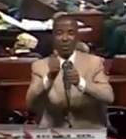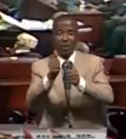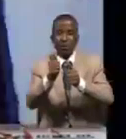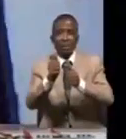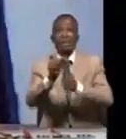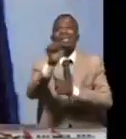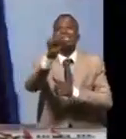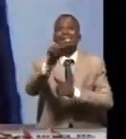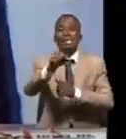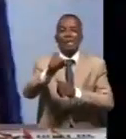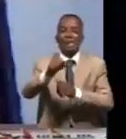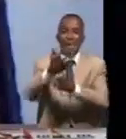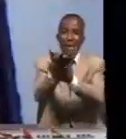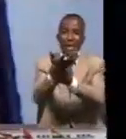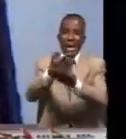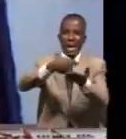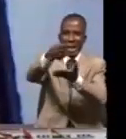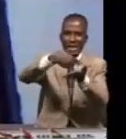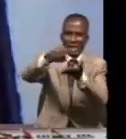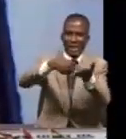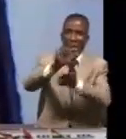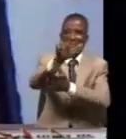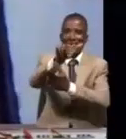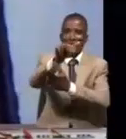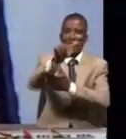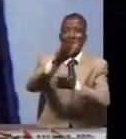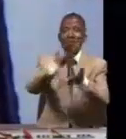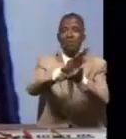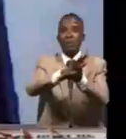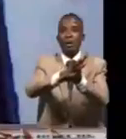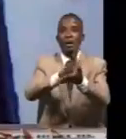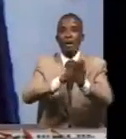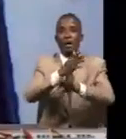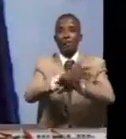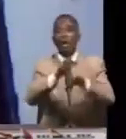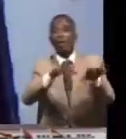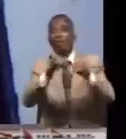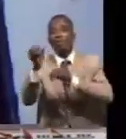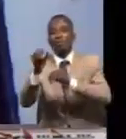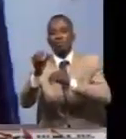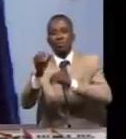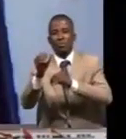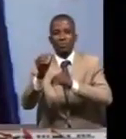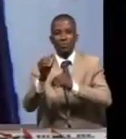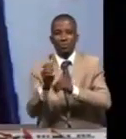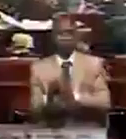Yes, I did sign the 13th before going to see the petitioner. Okay, thank you.